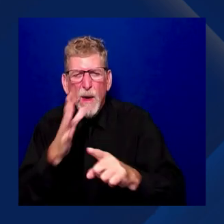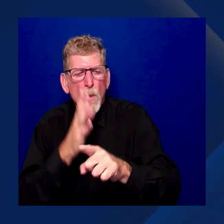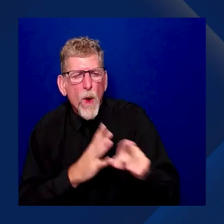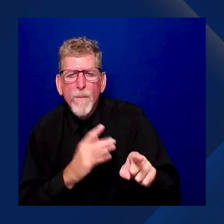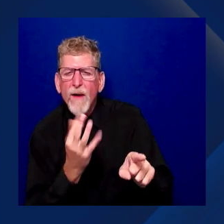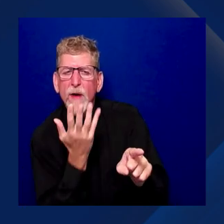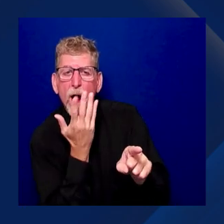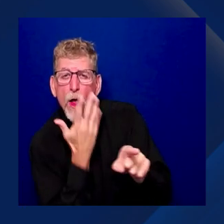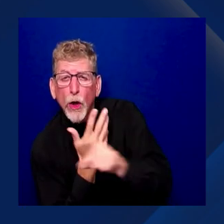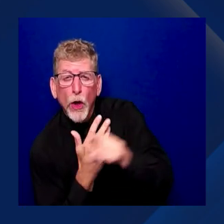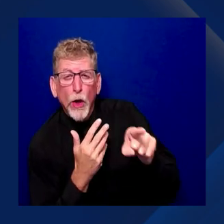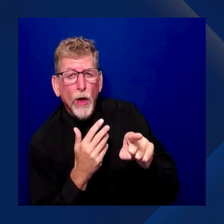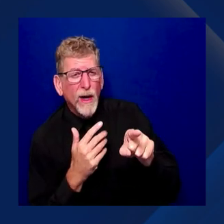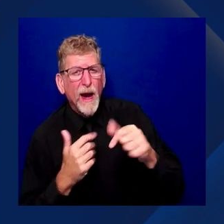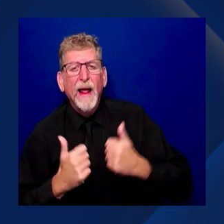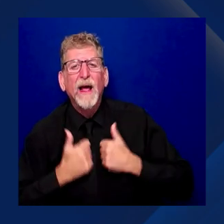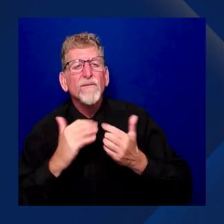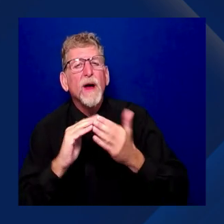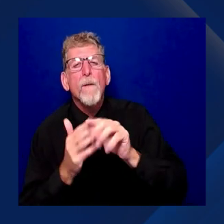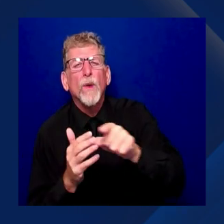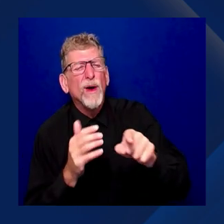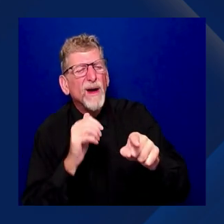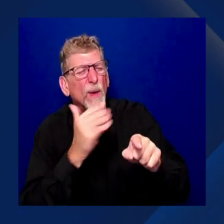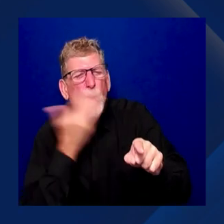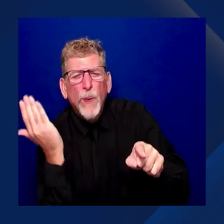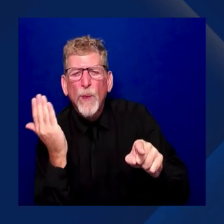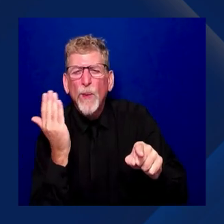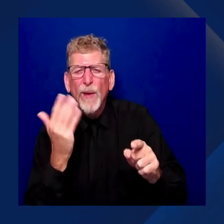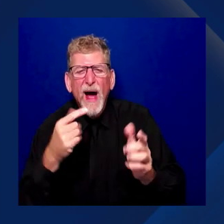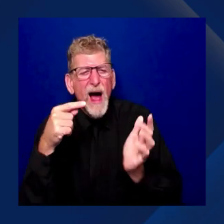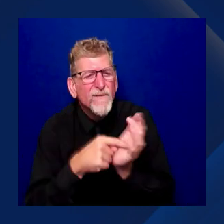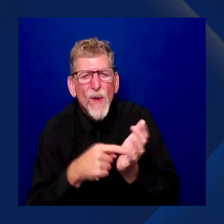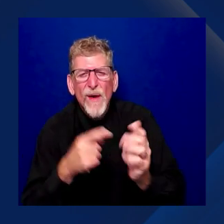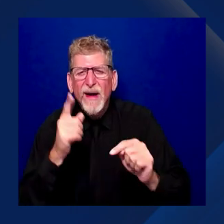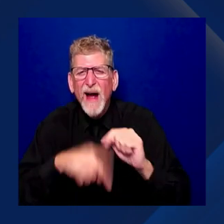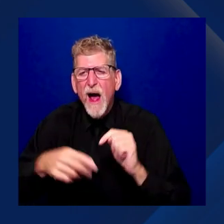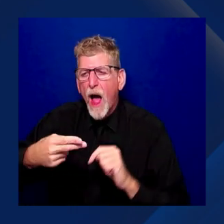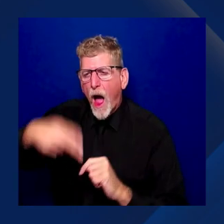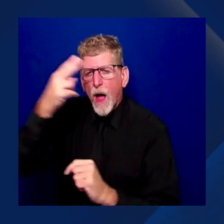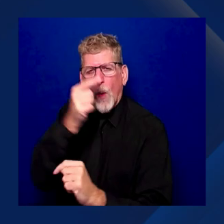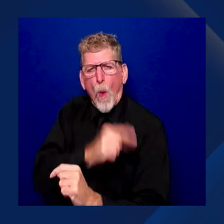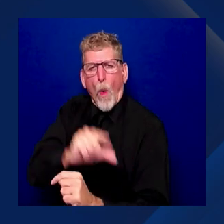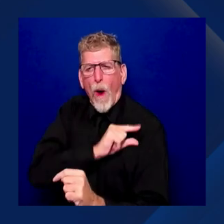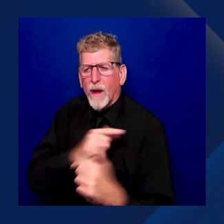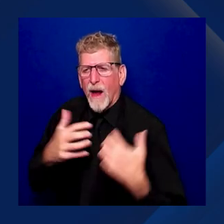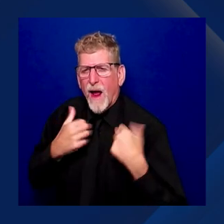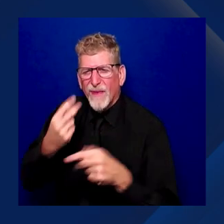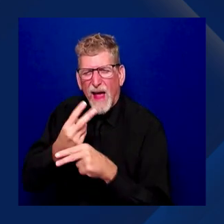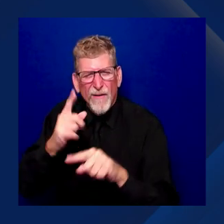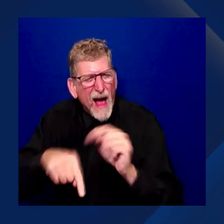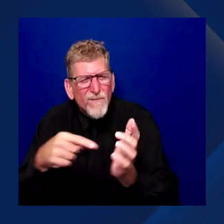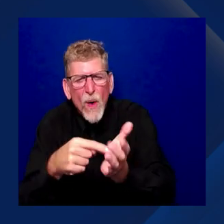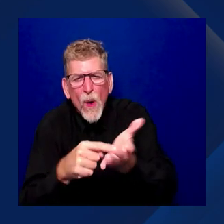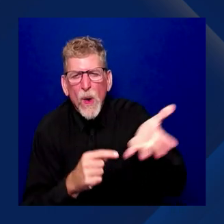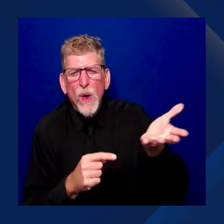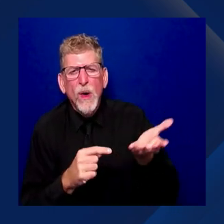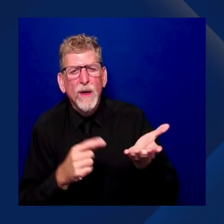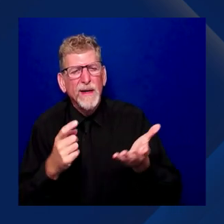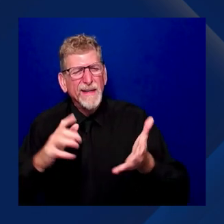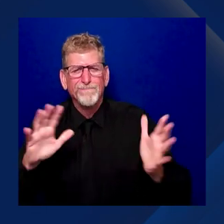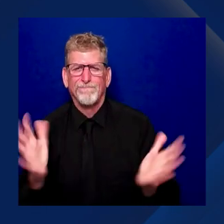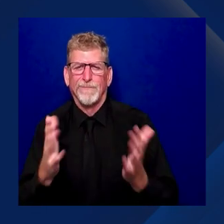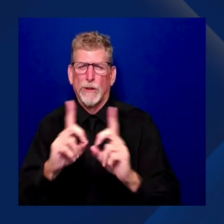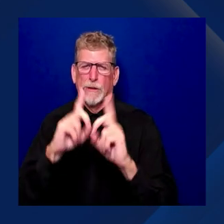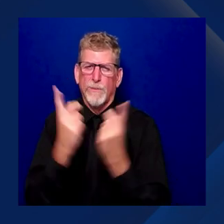affordable, high-quality health providers. The Department of Housing and Urban Development is joining together with leaders across our